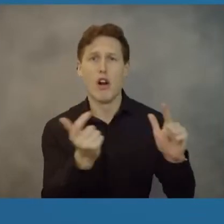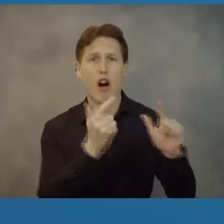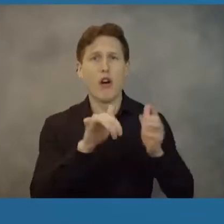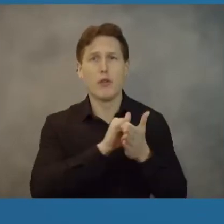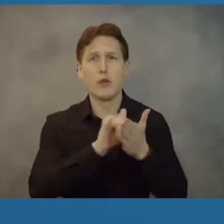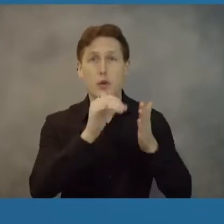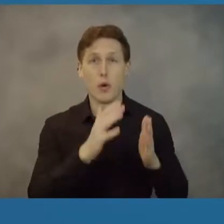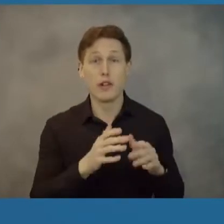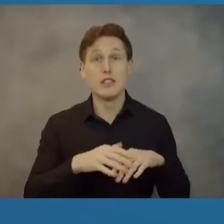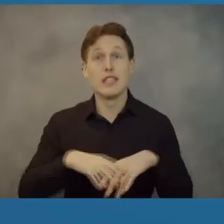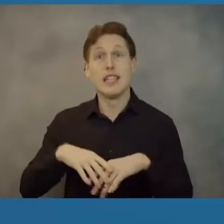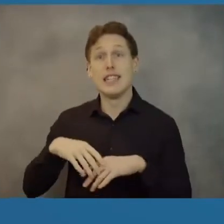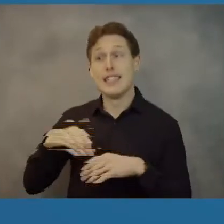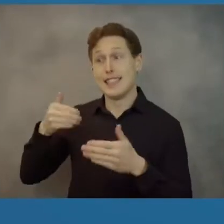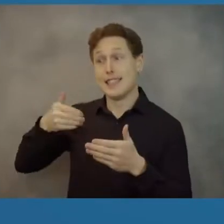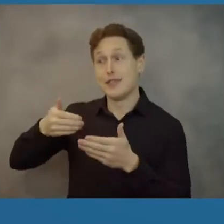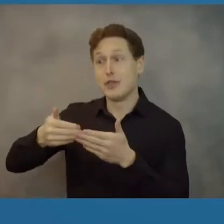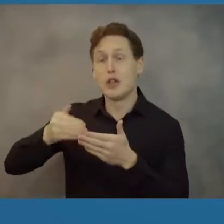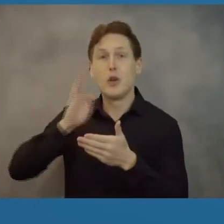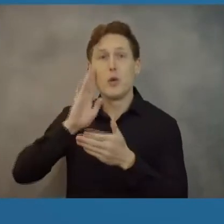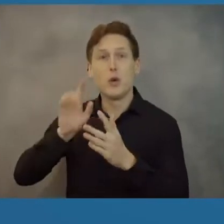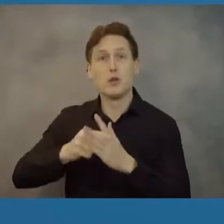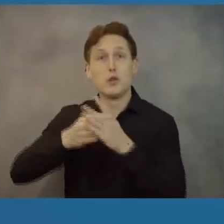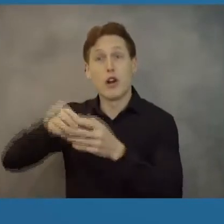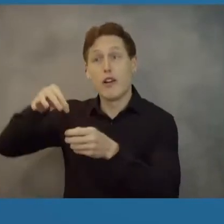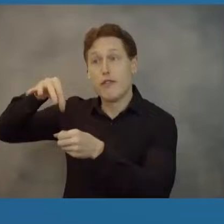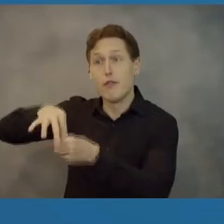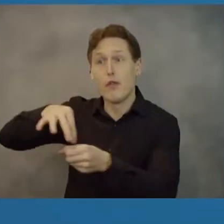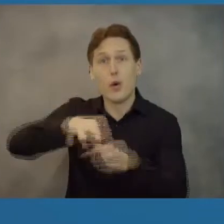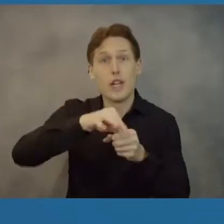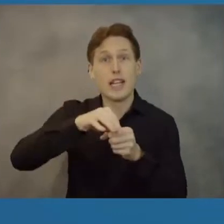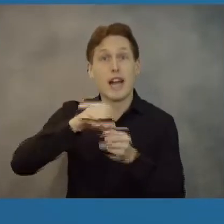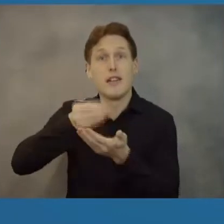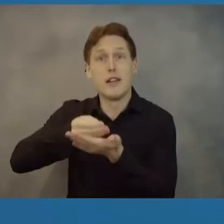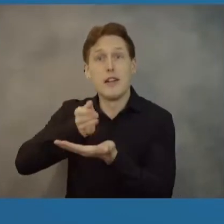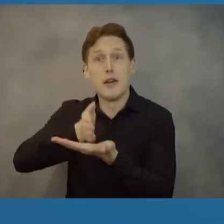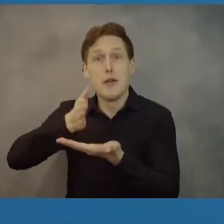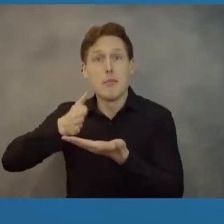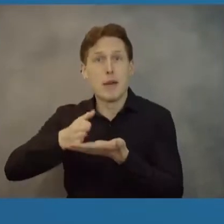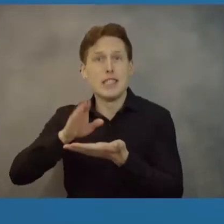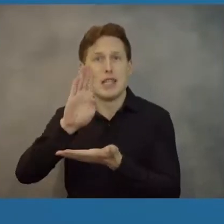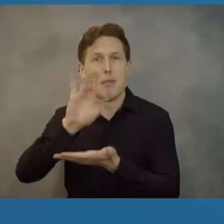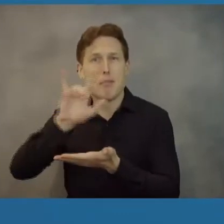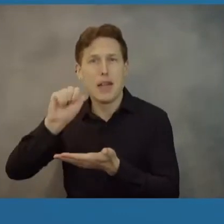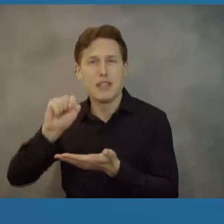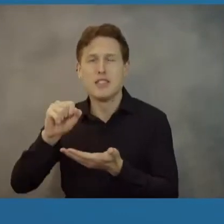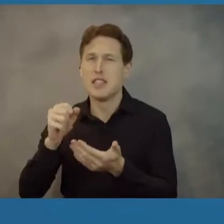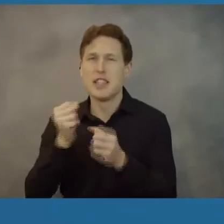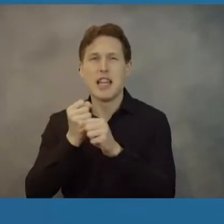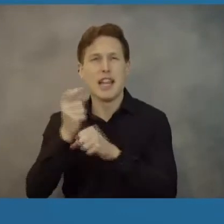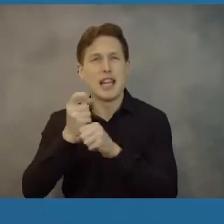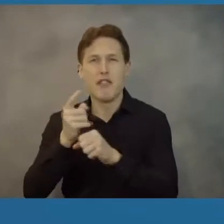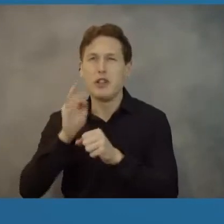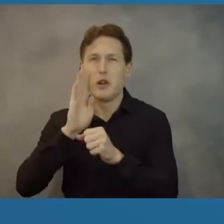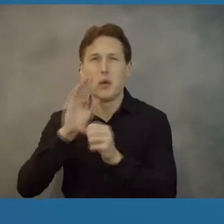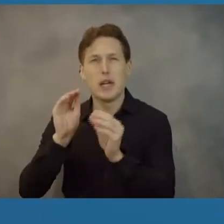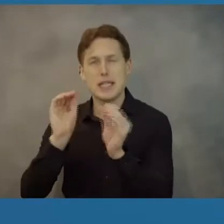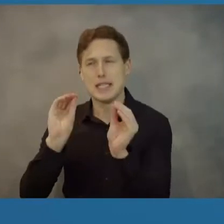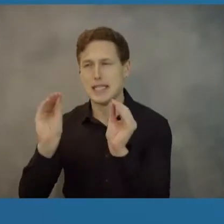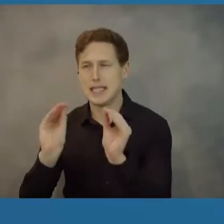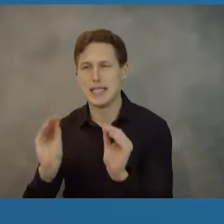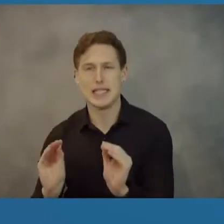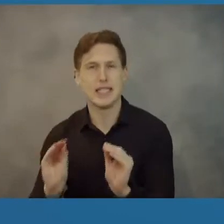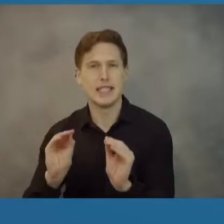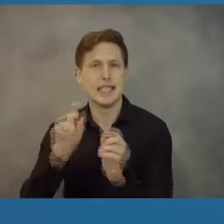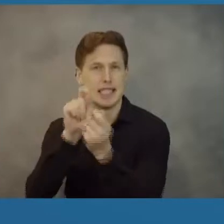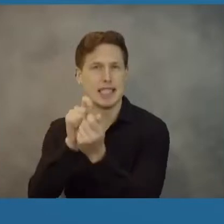bills. And as is the case every year, some final details are still yet to be worked out through that process. But now, I'll take you